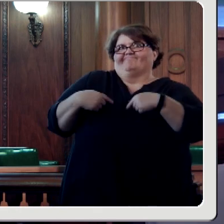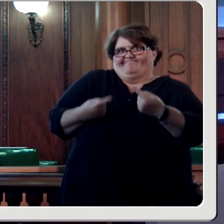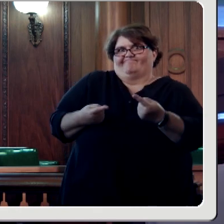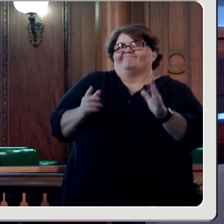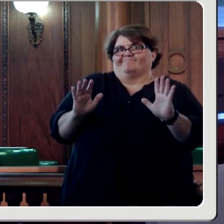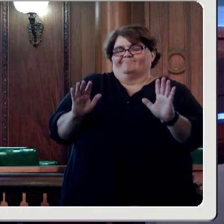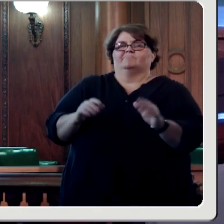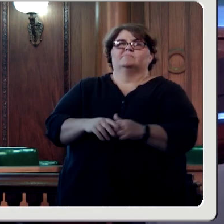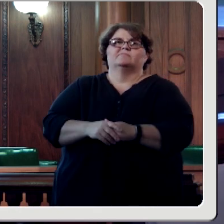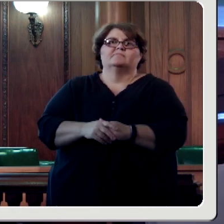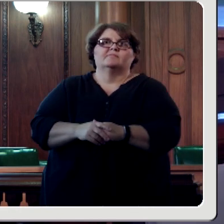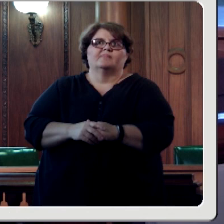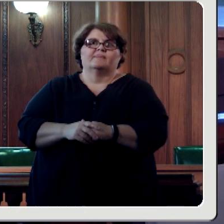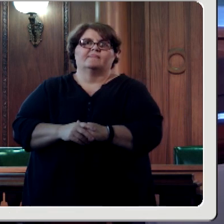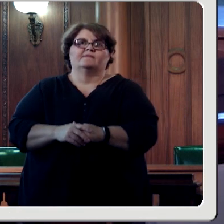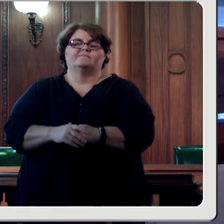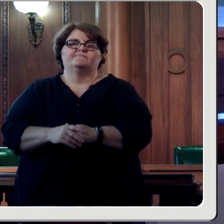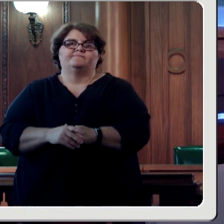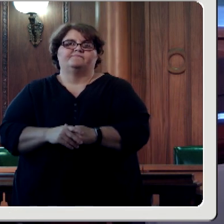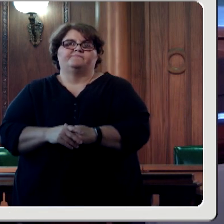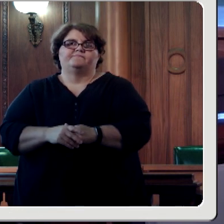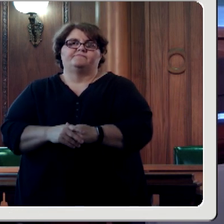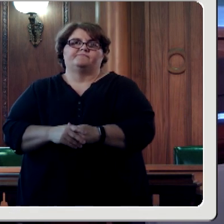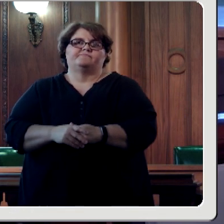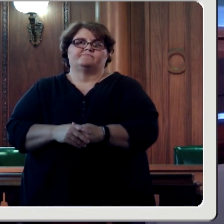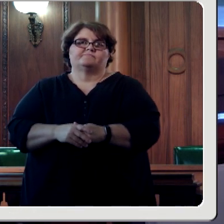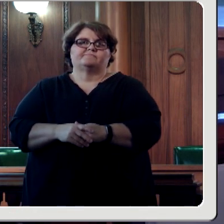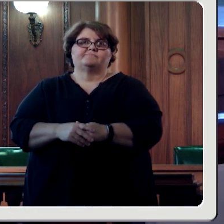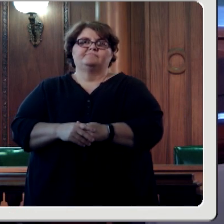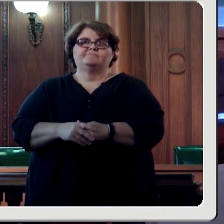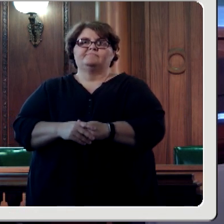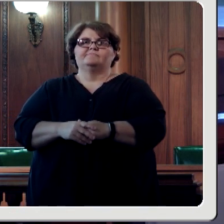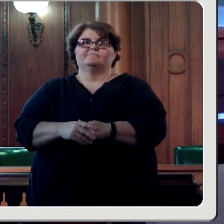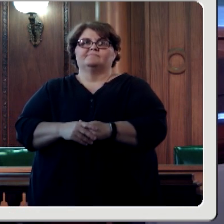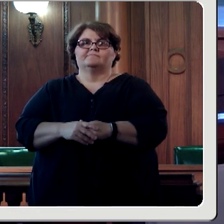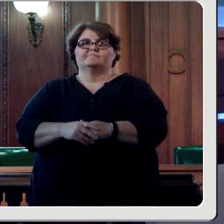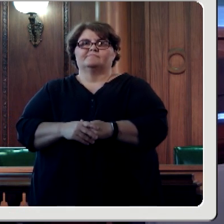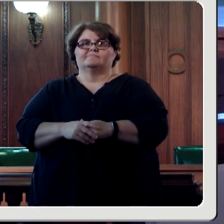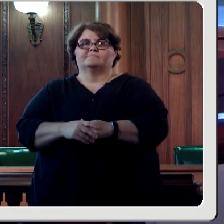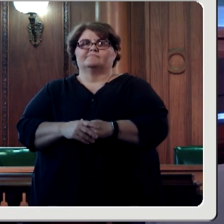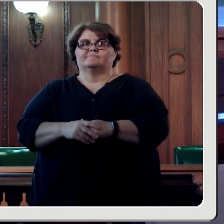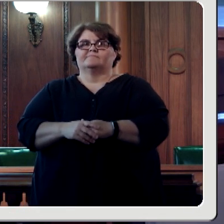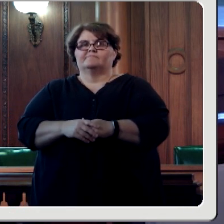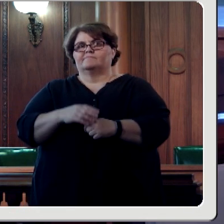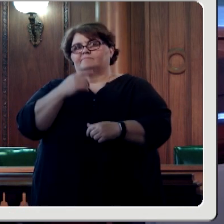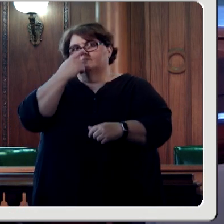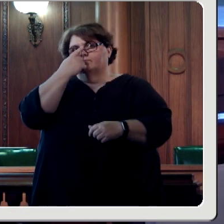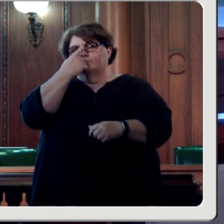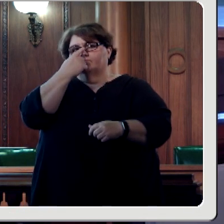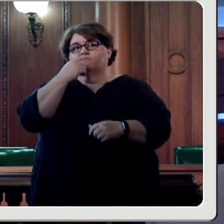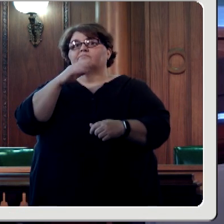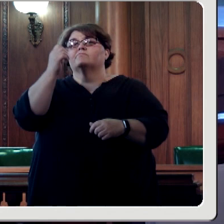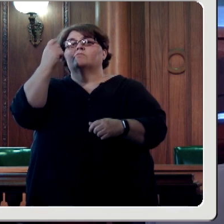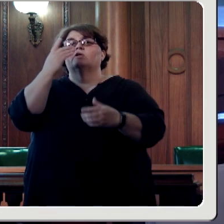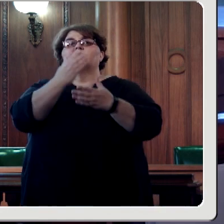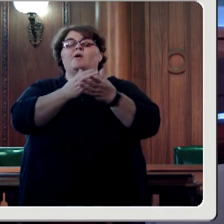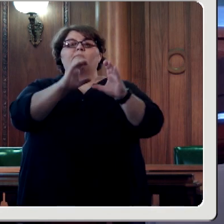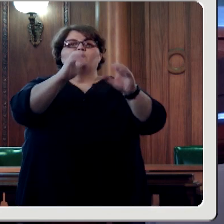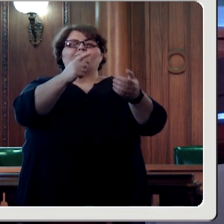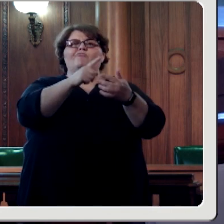Obviously, where these deaths occurred, stay status quo. Long-term care facilities, 57.